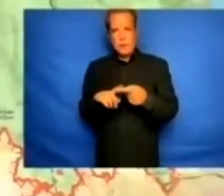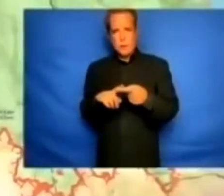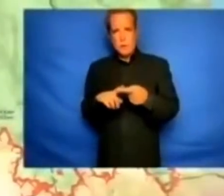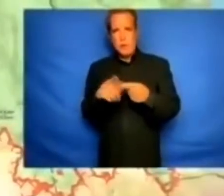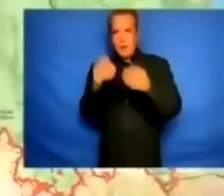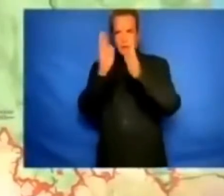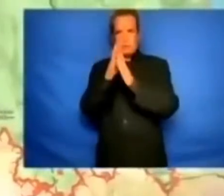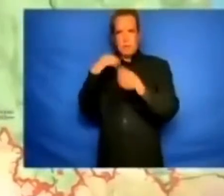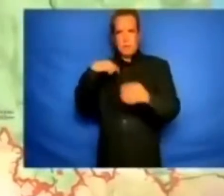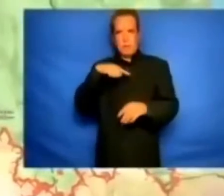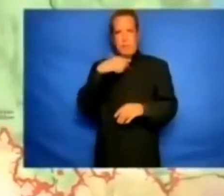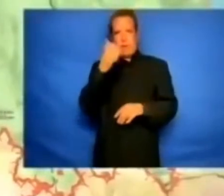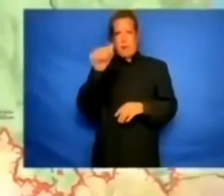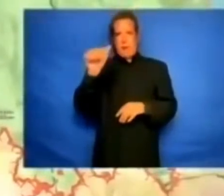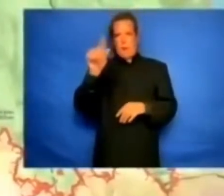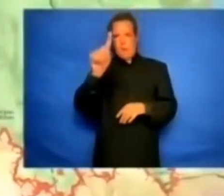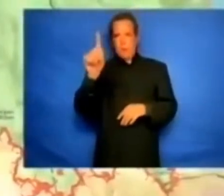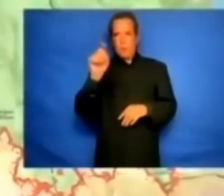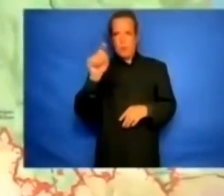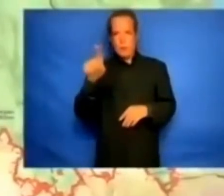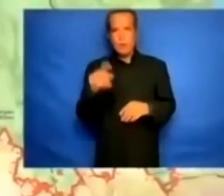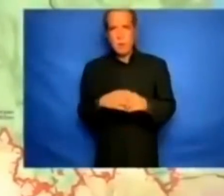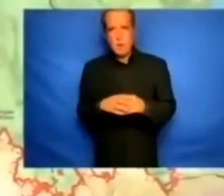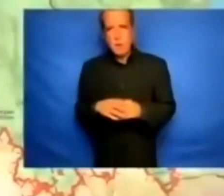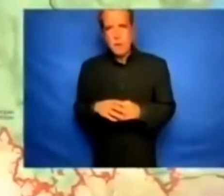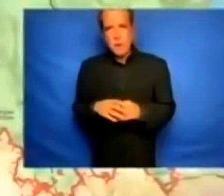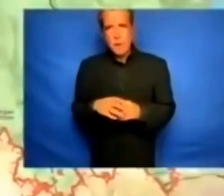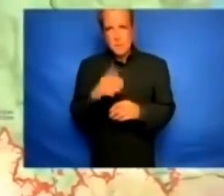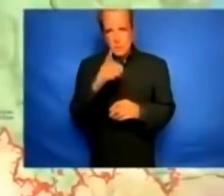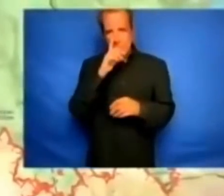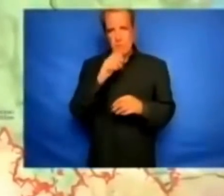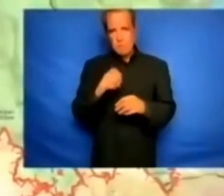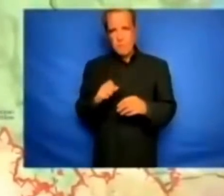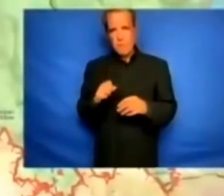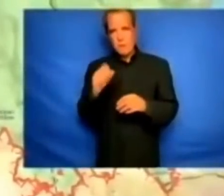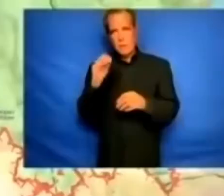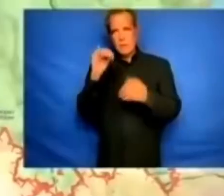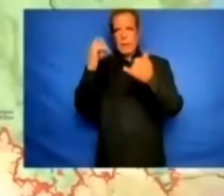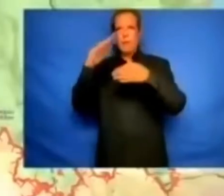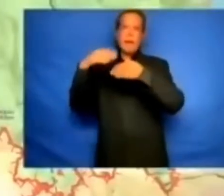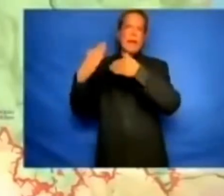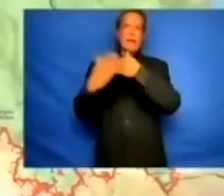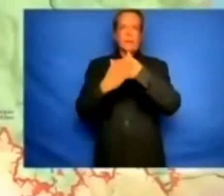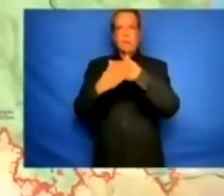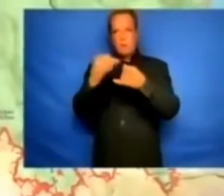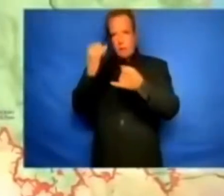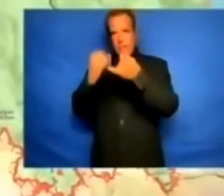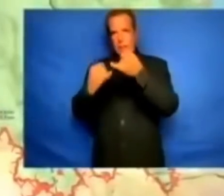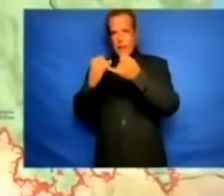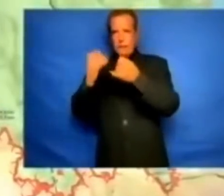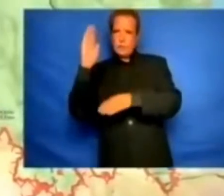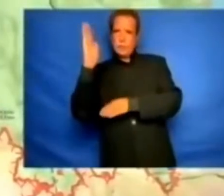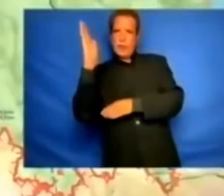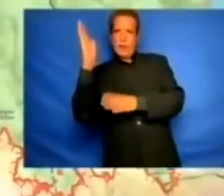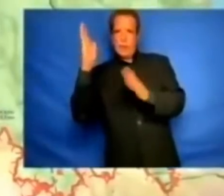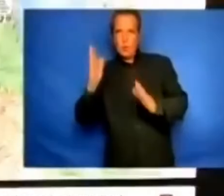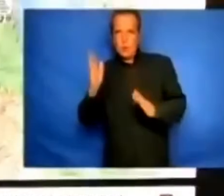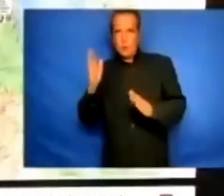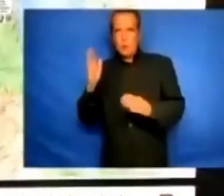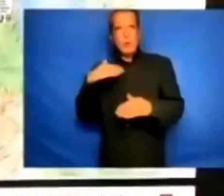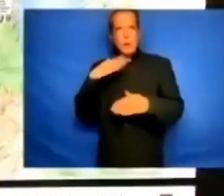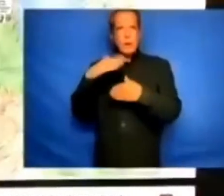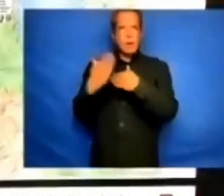we'll be able to hopefully answer to you. Next up, our last guest will be Incident Commander Rocky